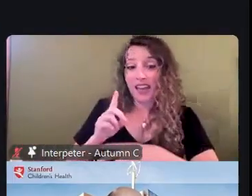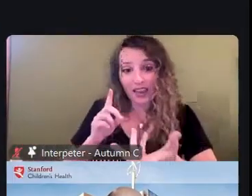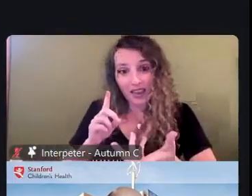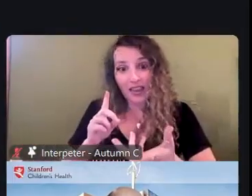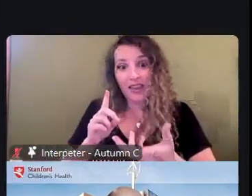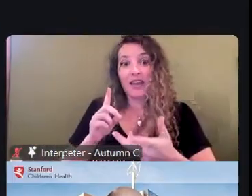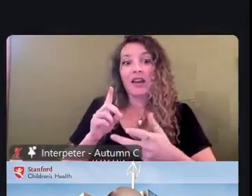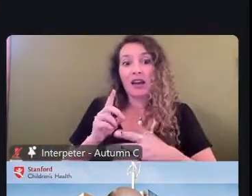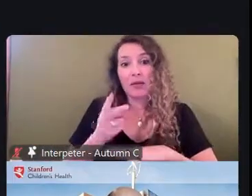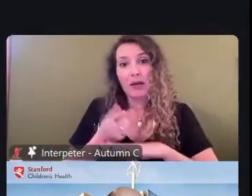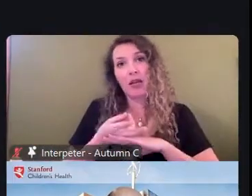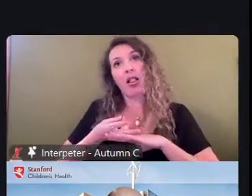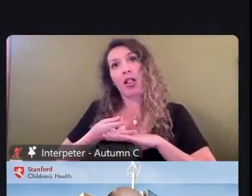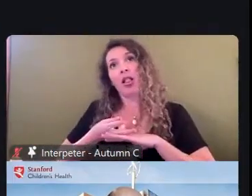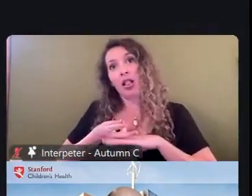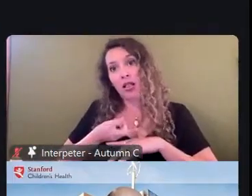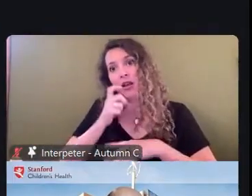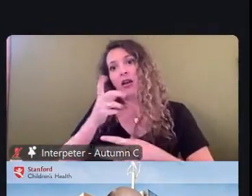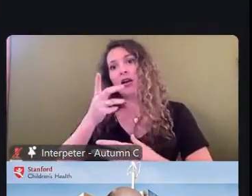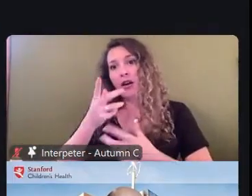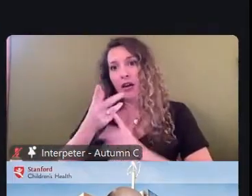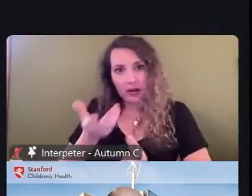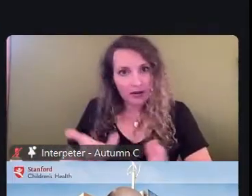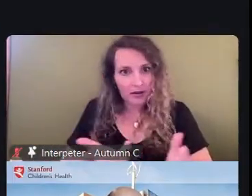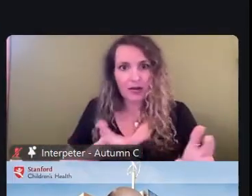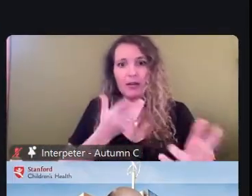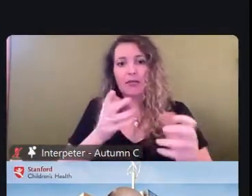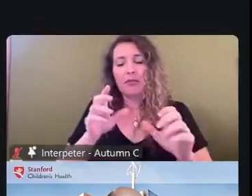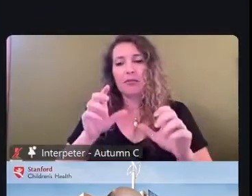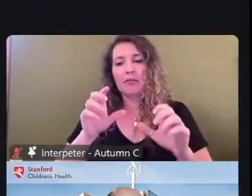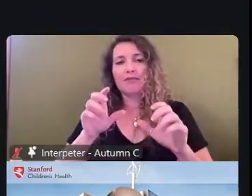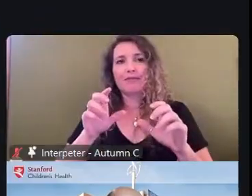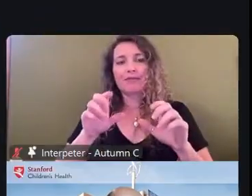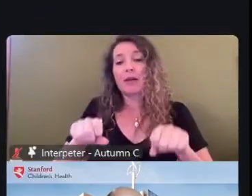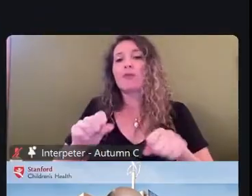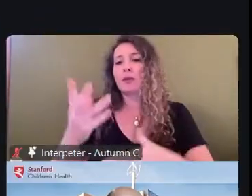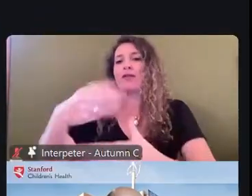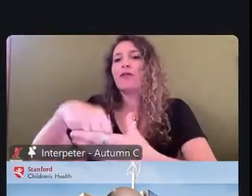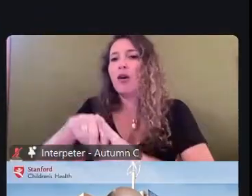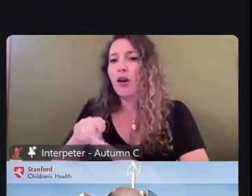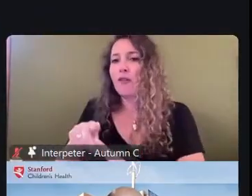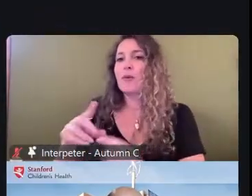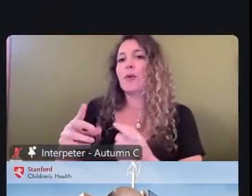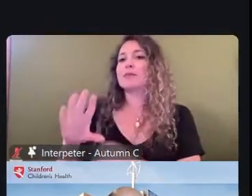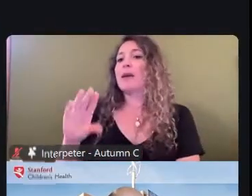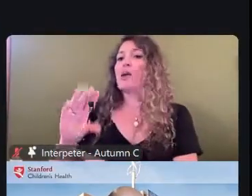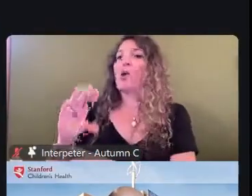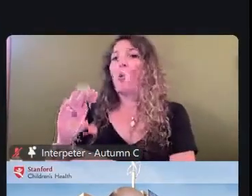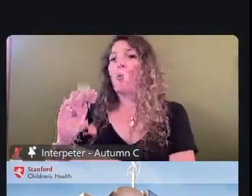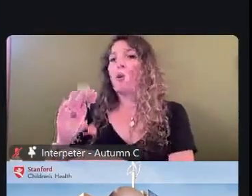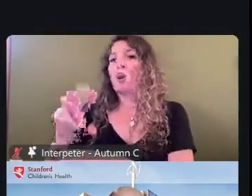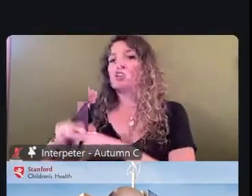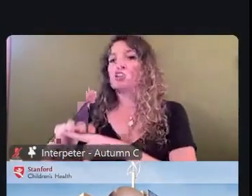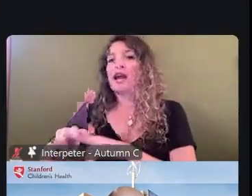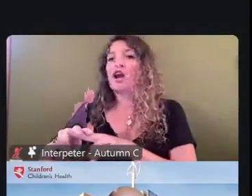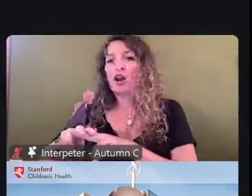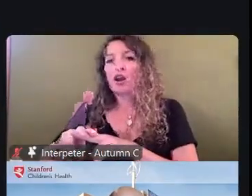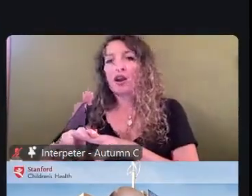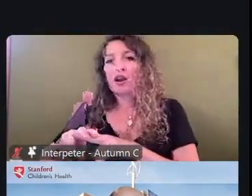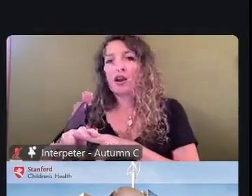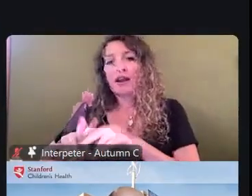out of commission. And you, as my co-chair, built-in redundancy, have like taken